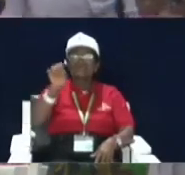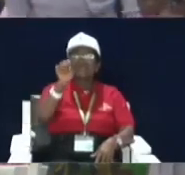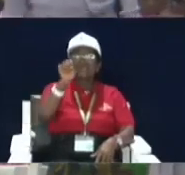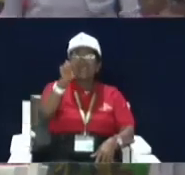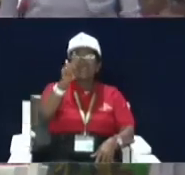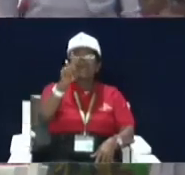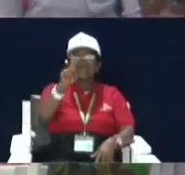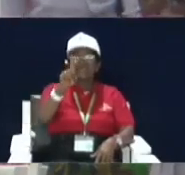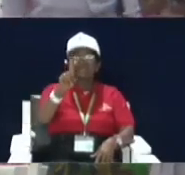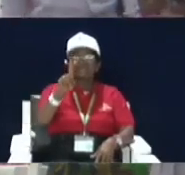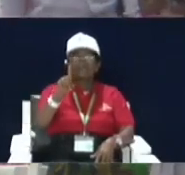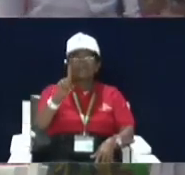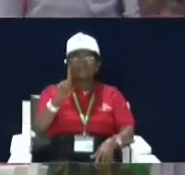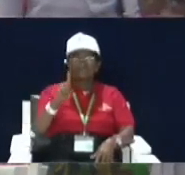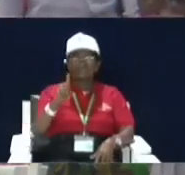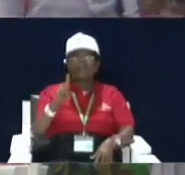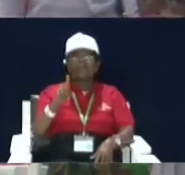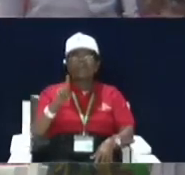verse 11.